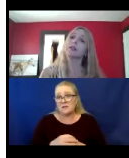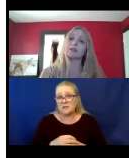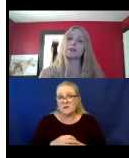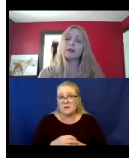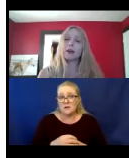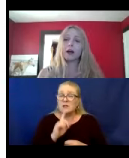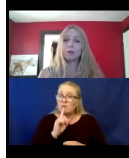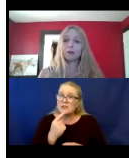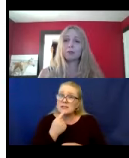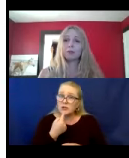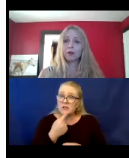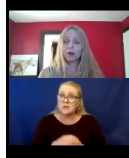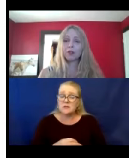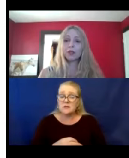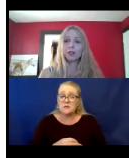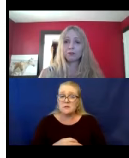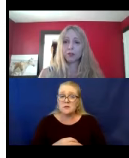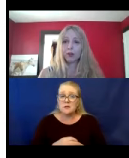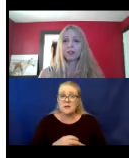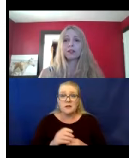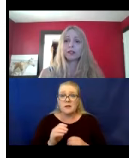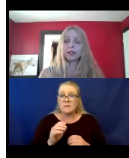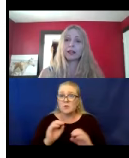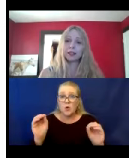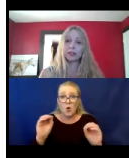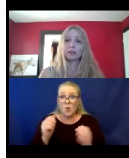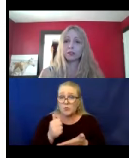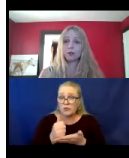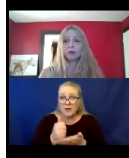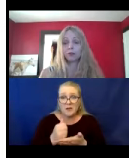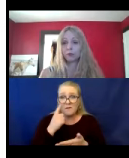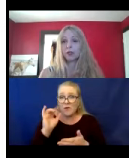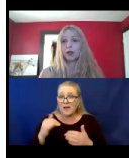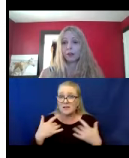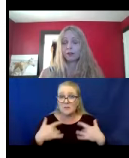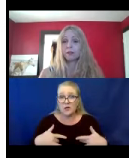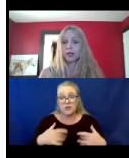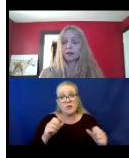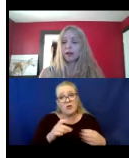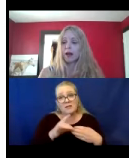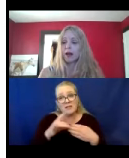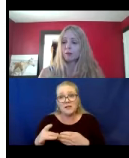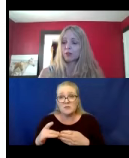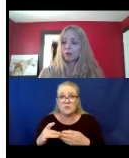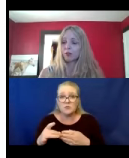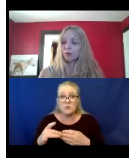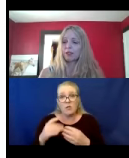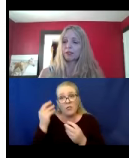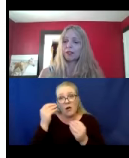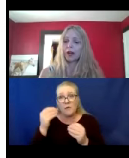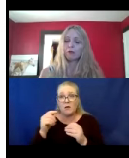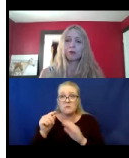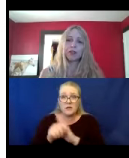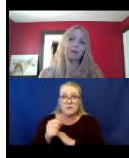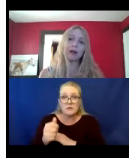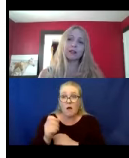very serious. If people are untreated for depression, it can lead to suicide and thoughts of death. So, you know, really